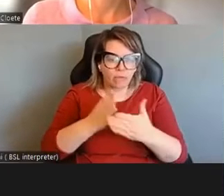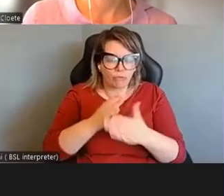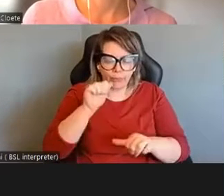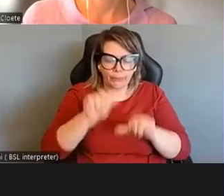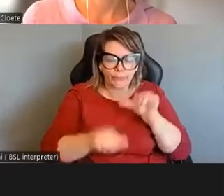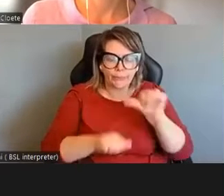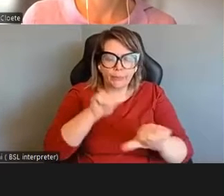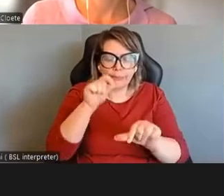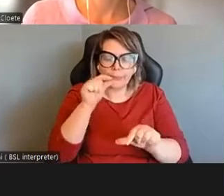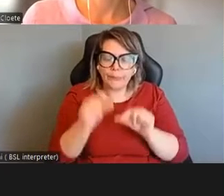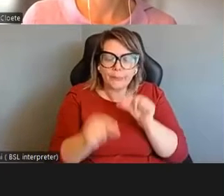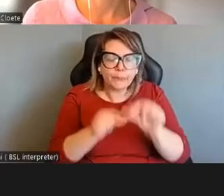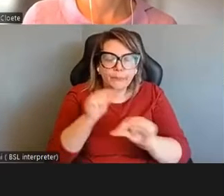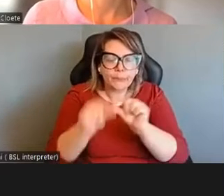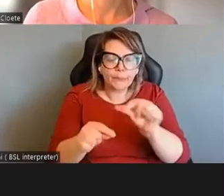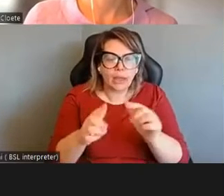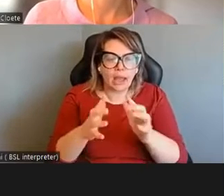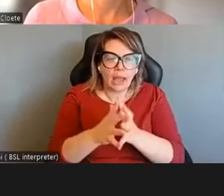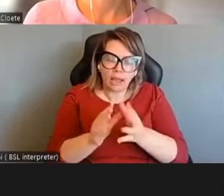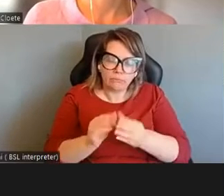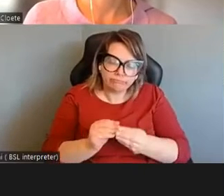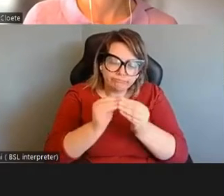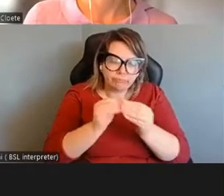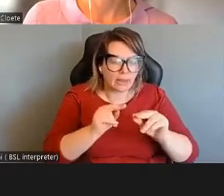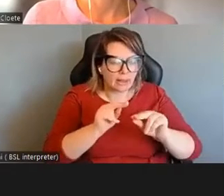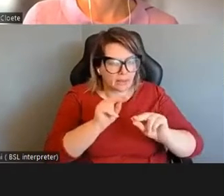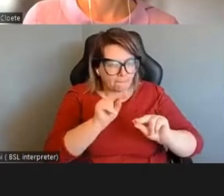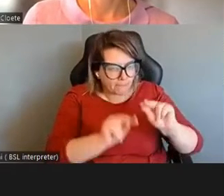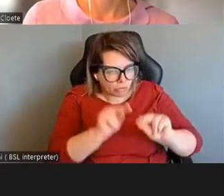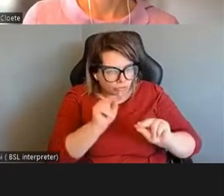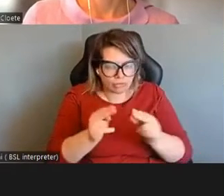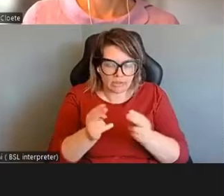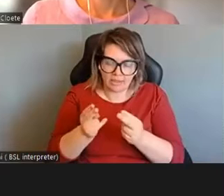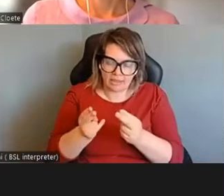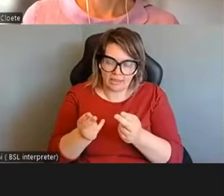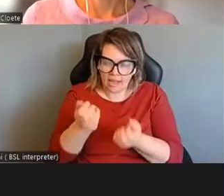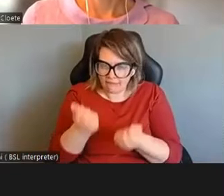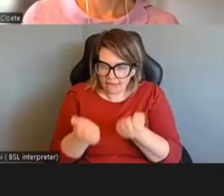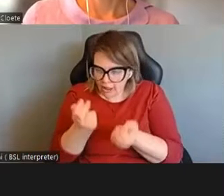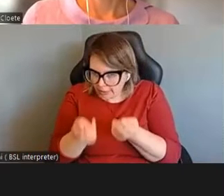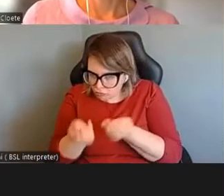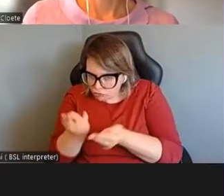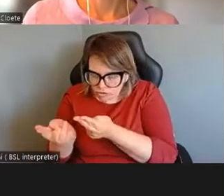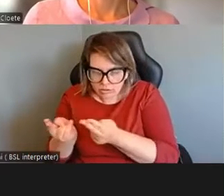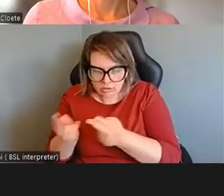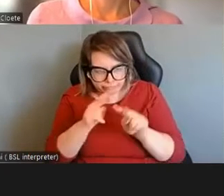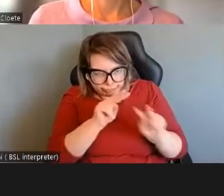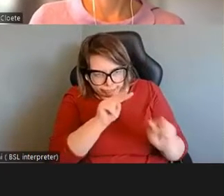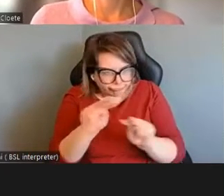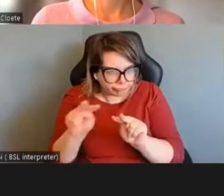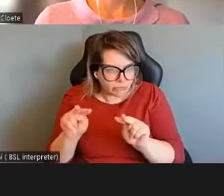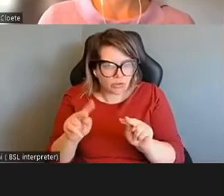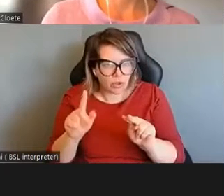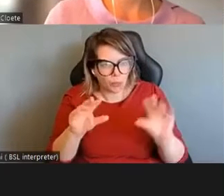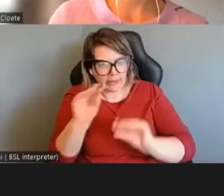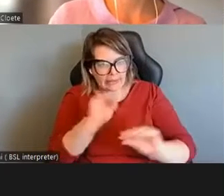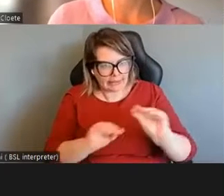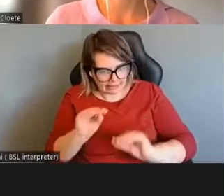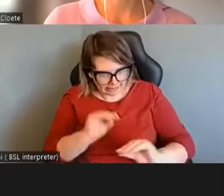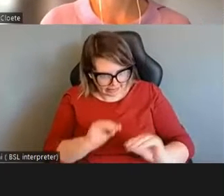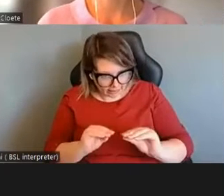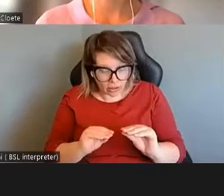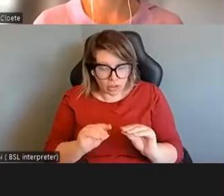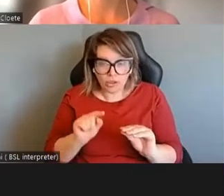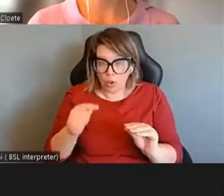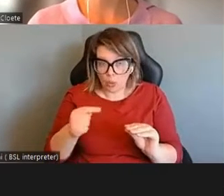of traditional monitoring and evaluation. Well, at the community-led focus, we work to include these